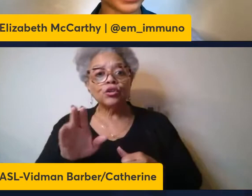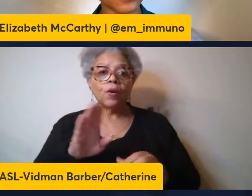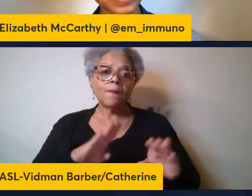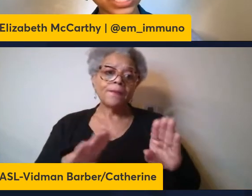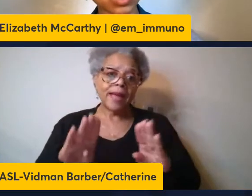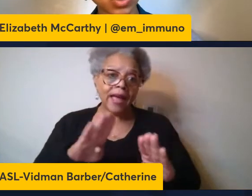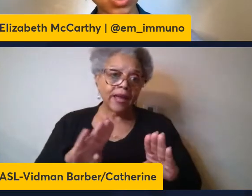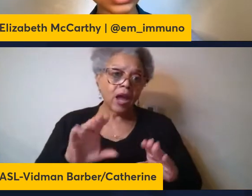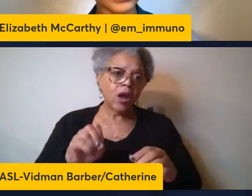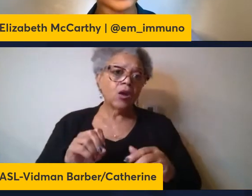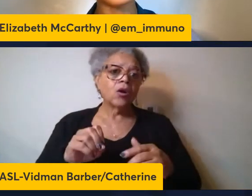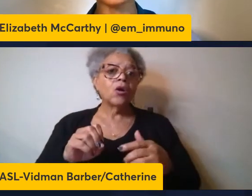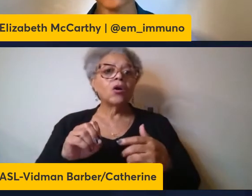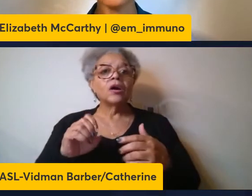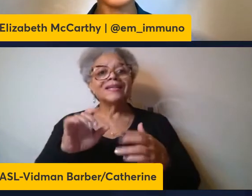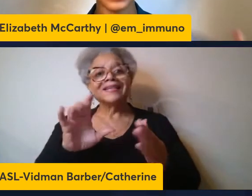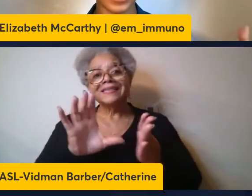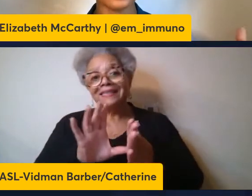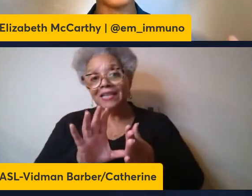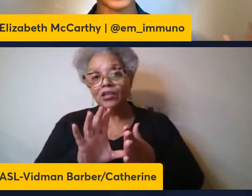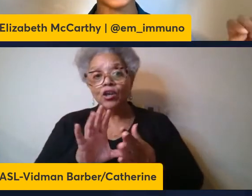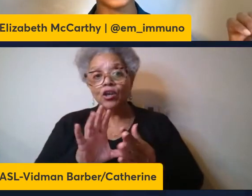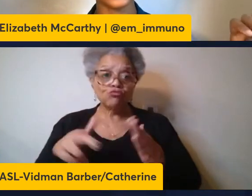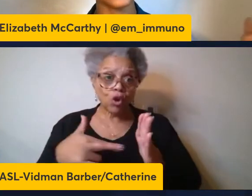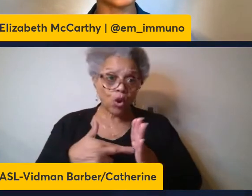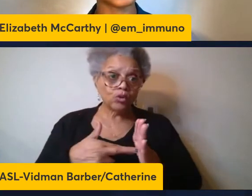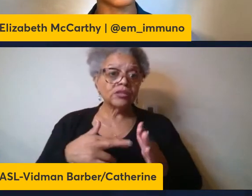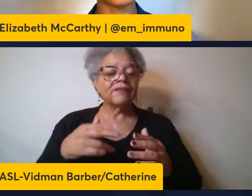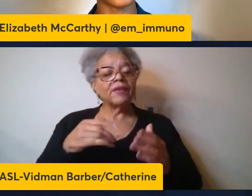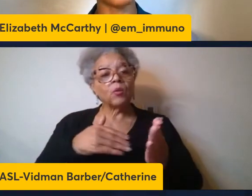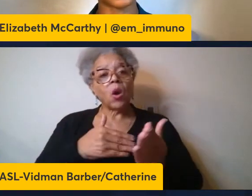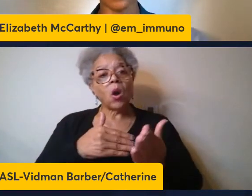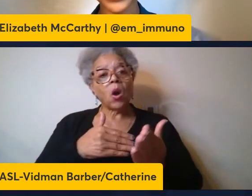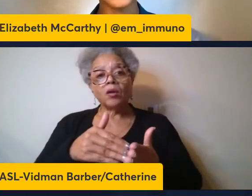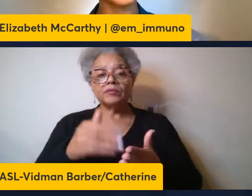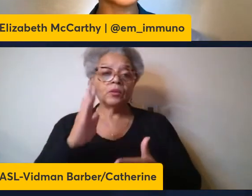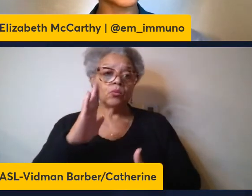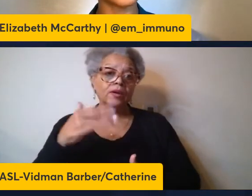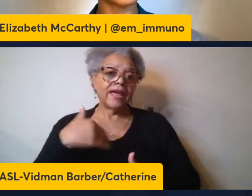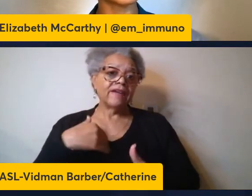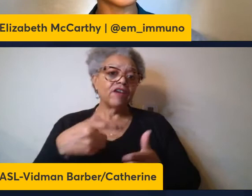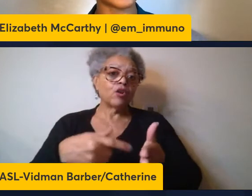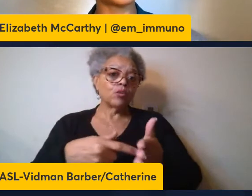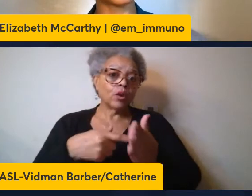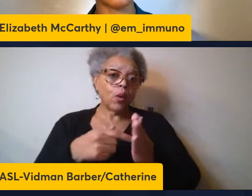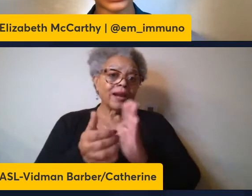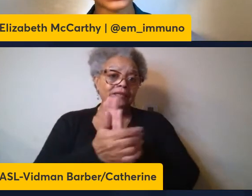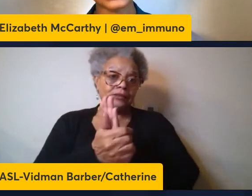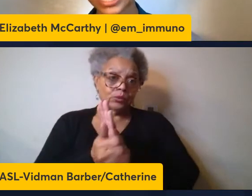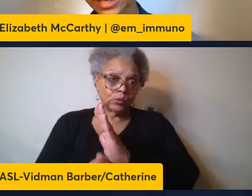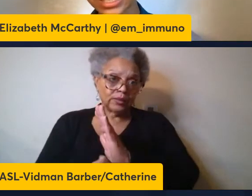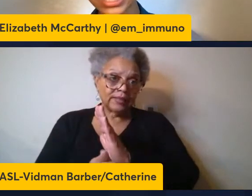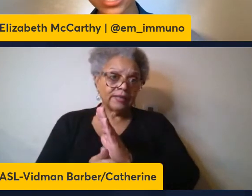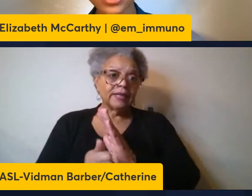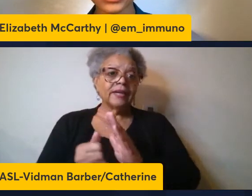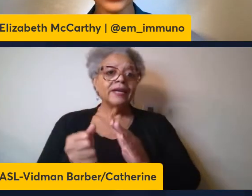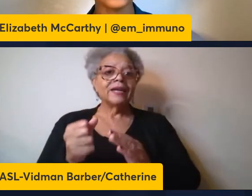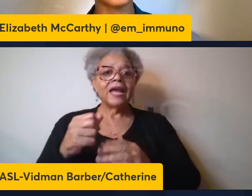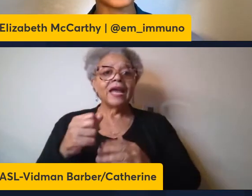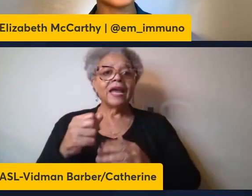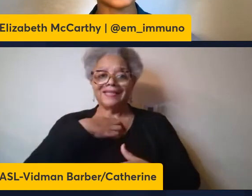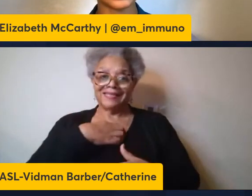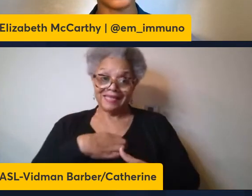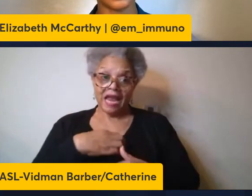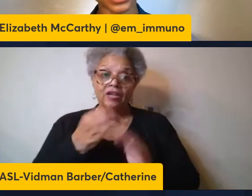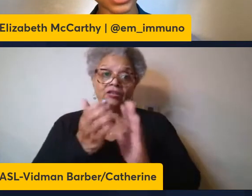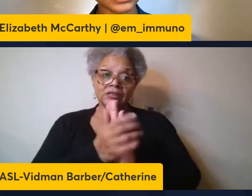or senior bioinformatics roles, and they often have like sort of required skills and then sort of like desired skills.